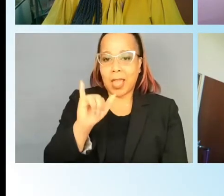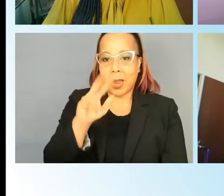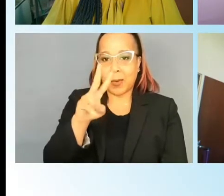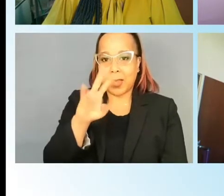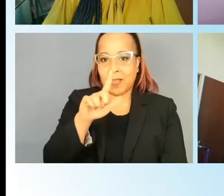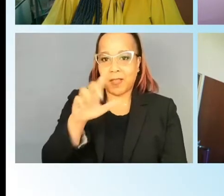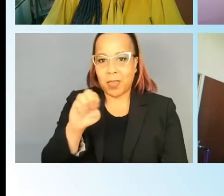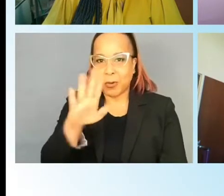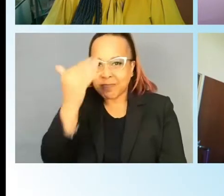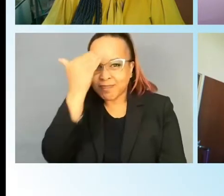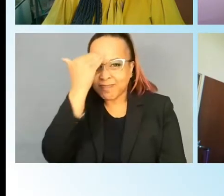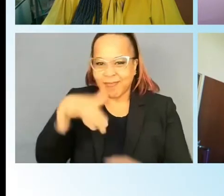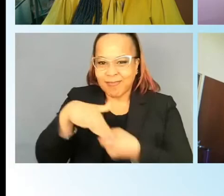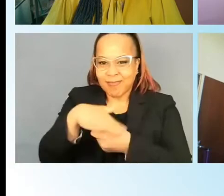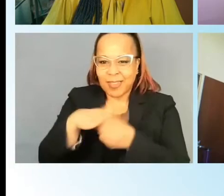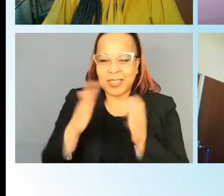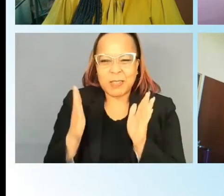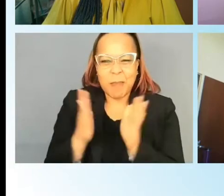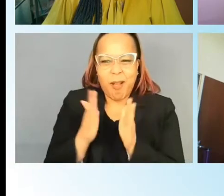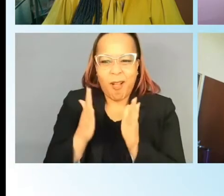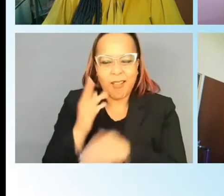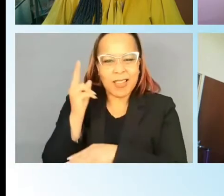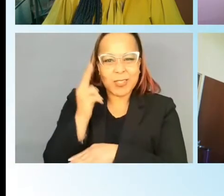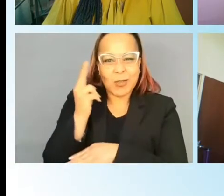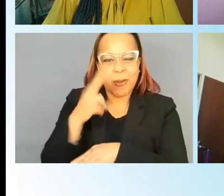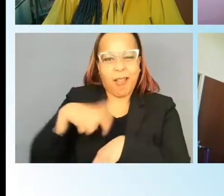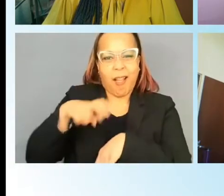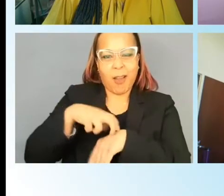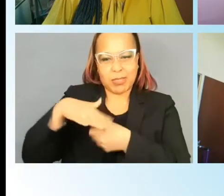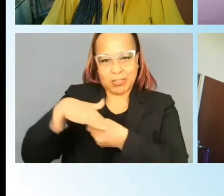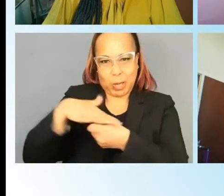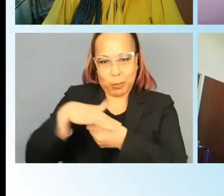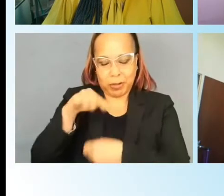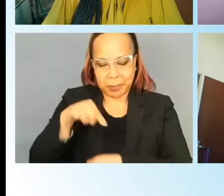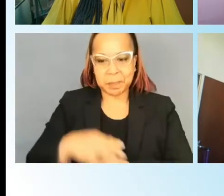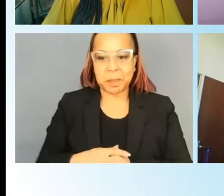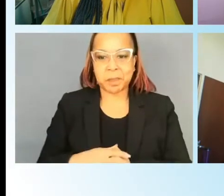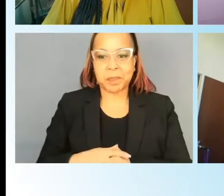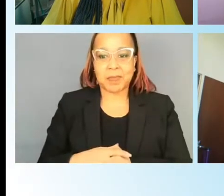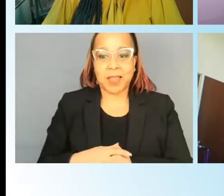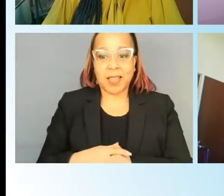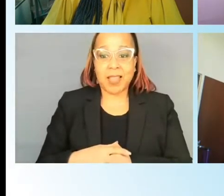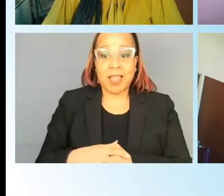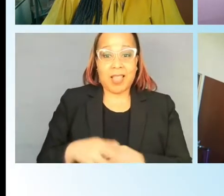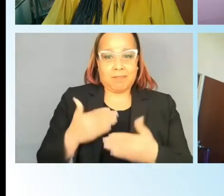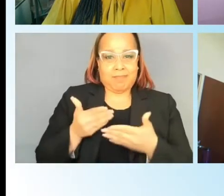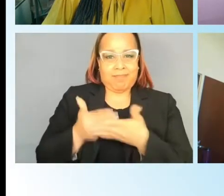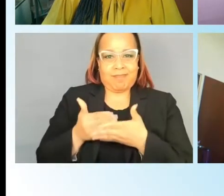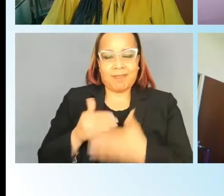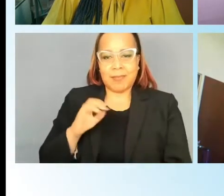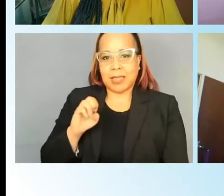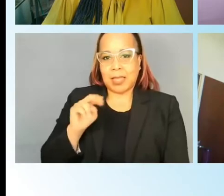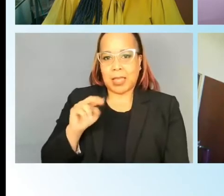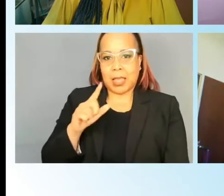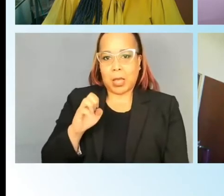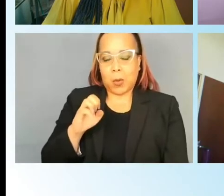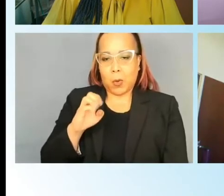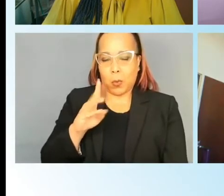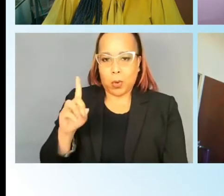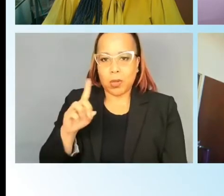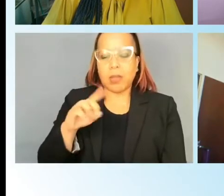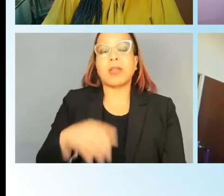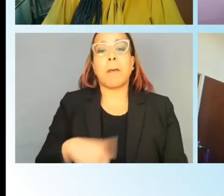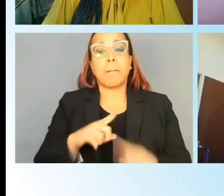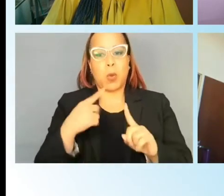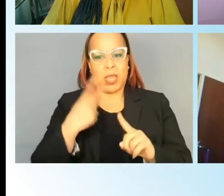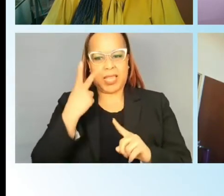who know Canaryville, it's a small, historically Irish neighborhood. Right next door to Englewood and Bridgeport. But we could see the